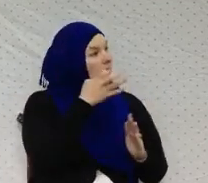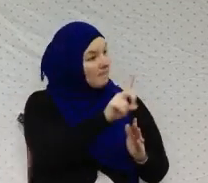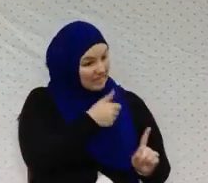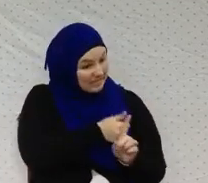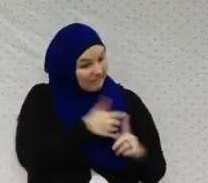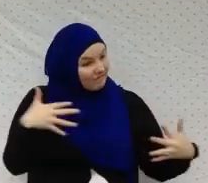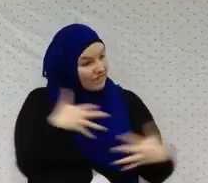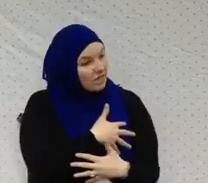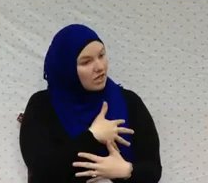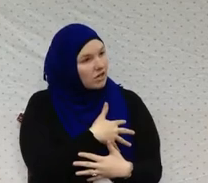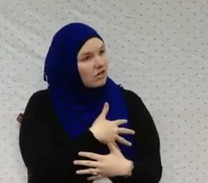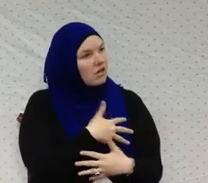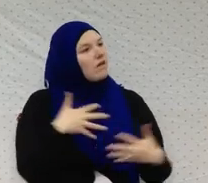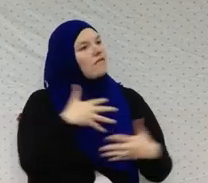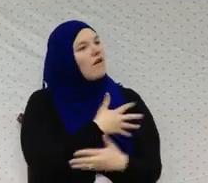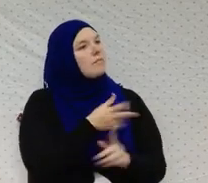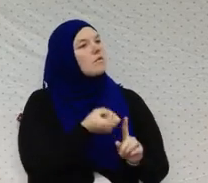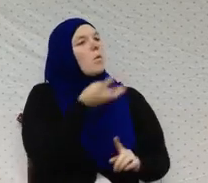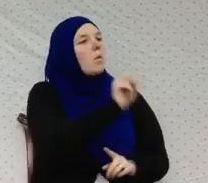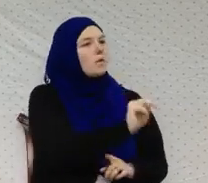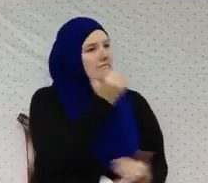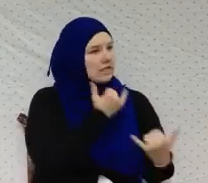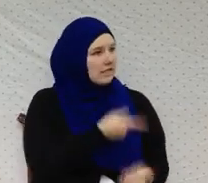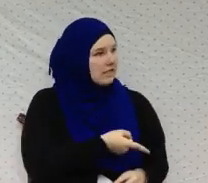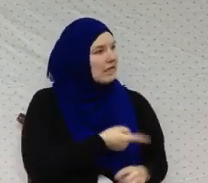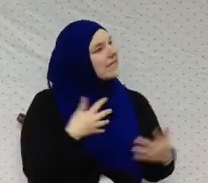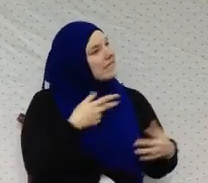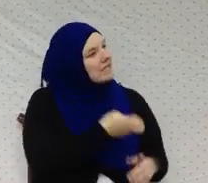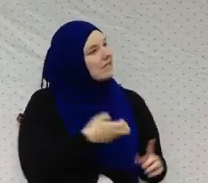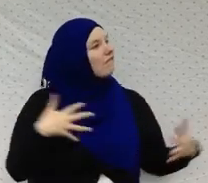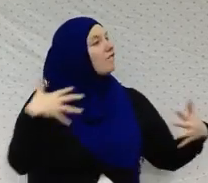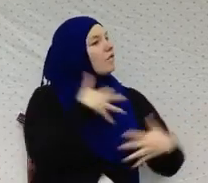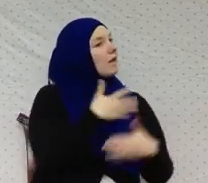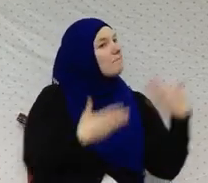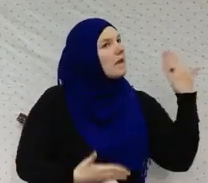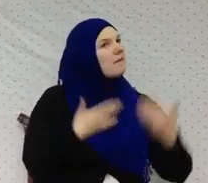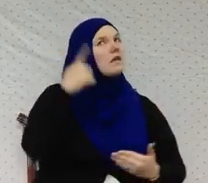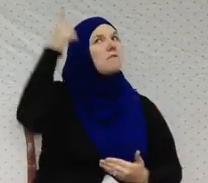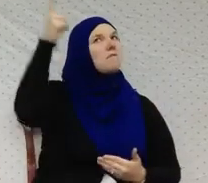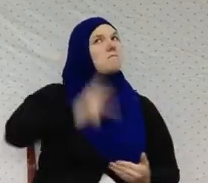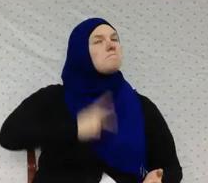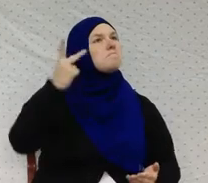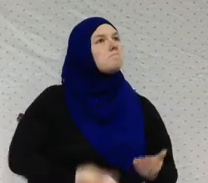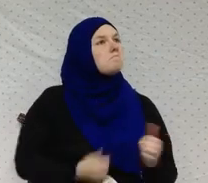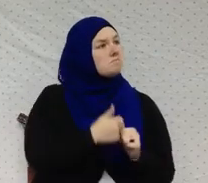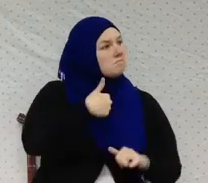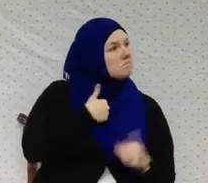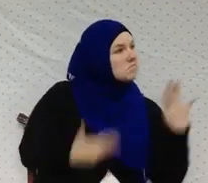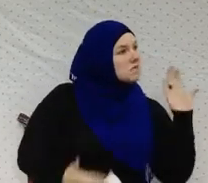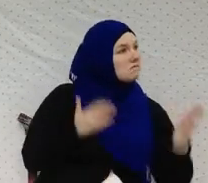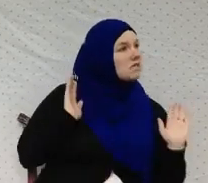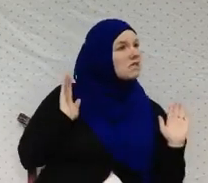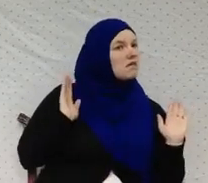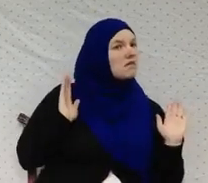his fear is from his own mistakes. He's afraid he might have done